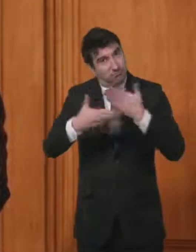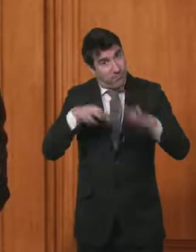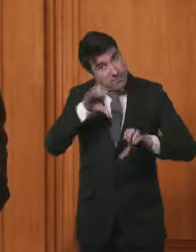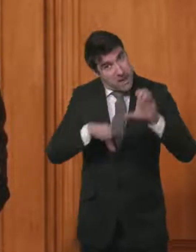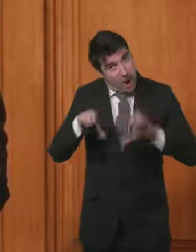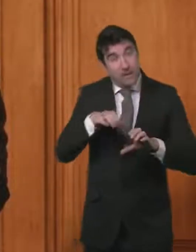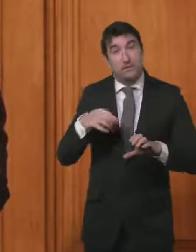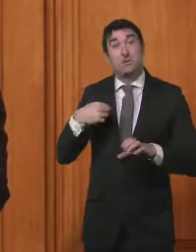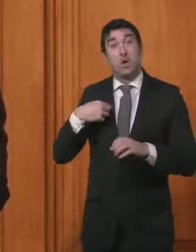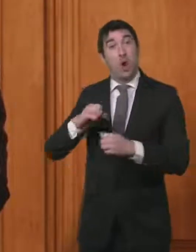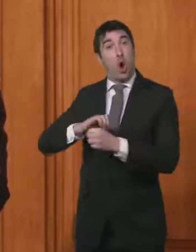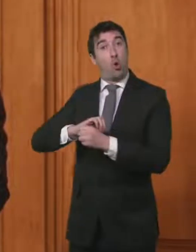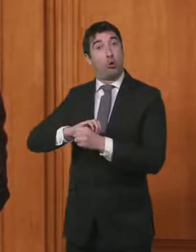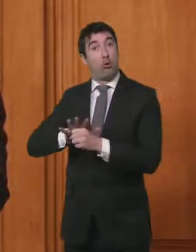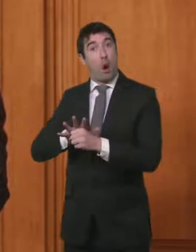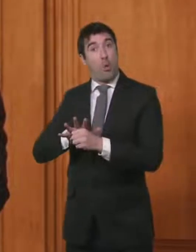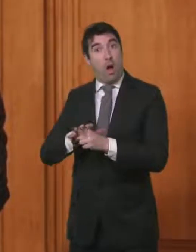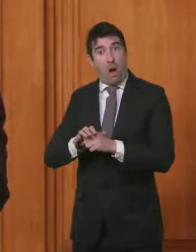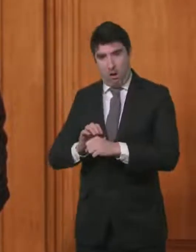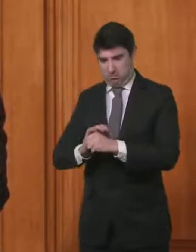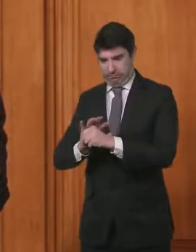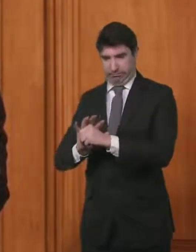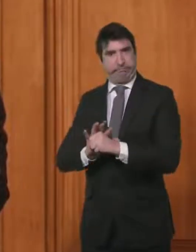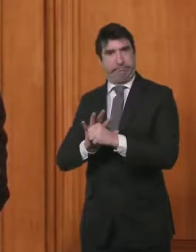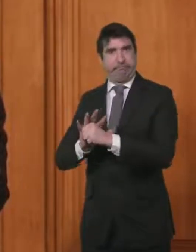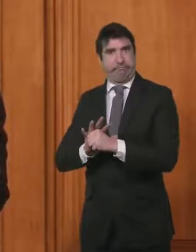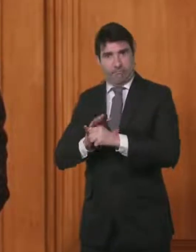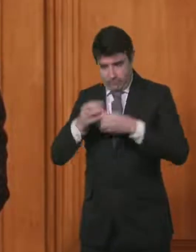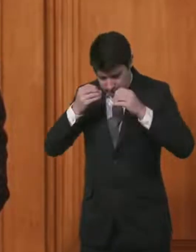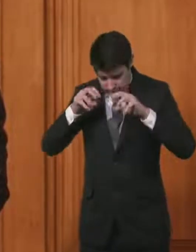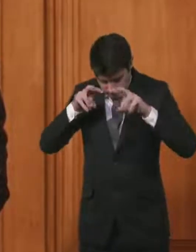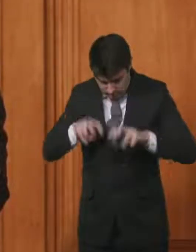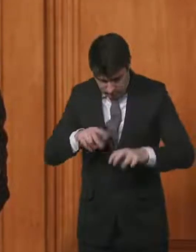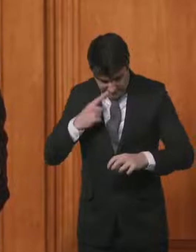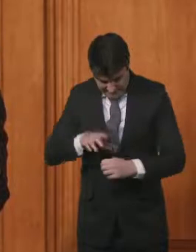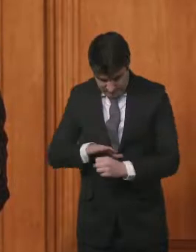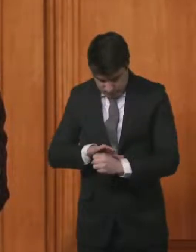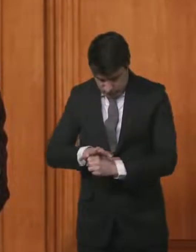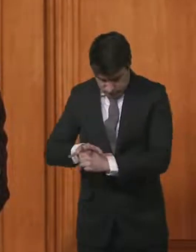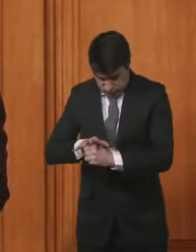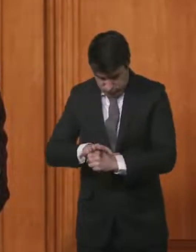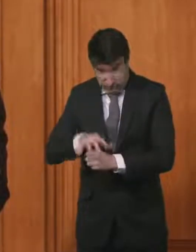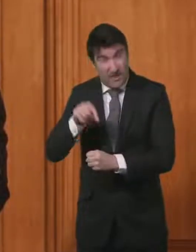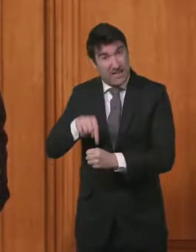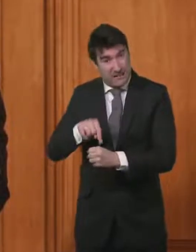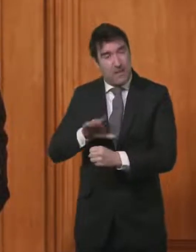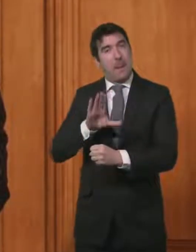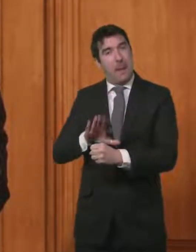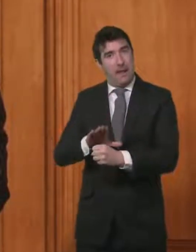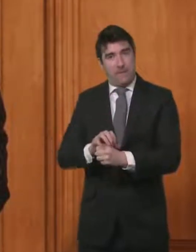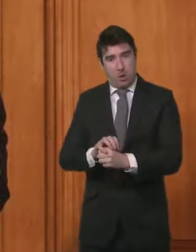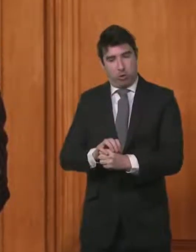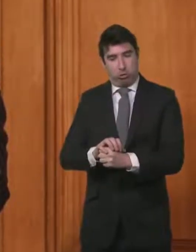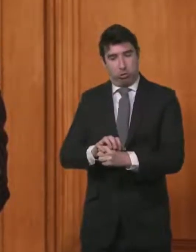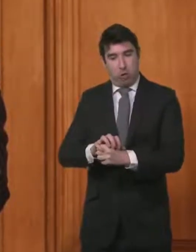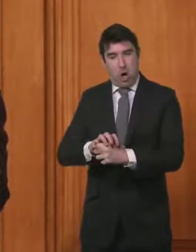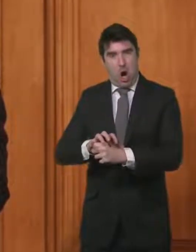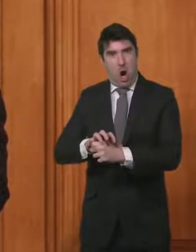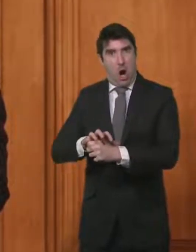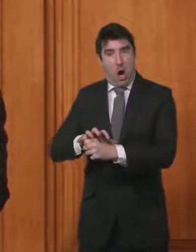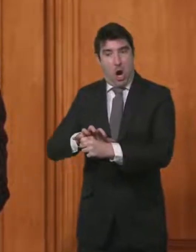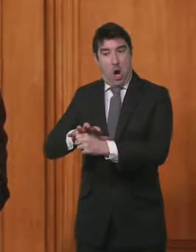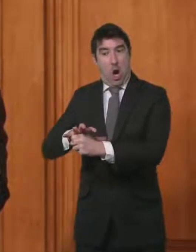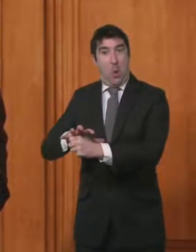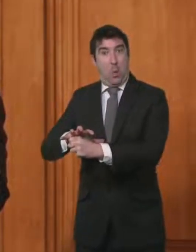sera. So it will be a few more days, potentially a couple of weeks, before our scientists can give us